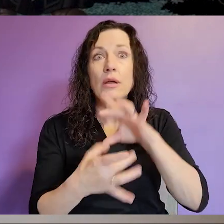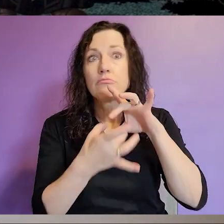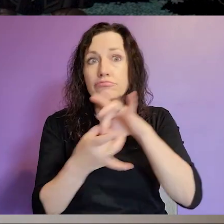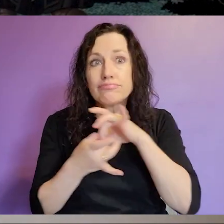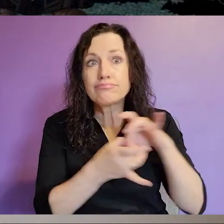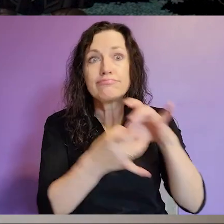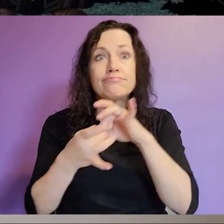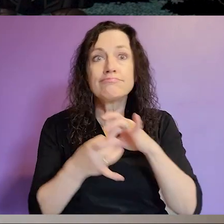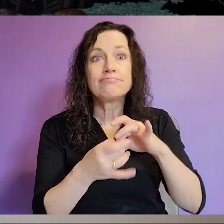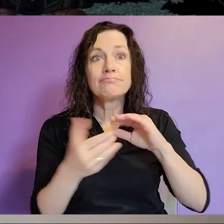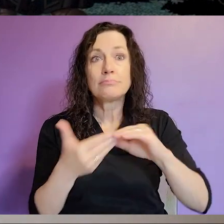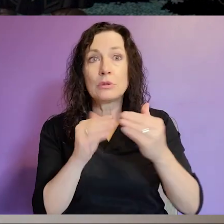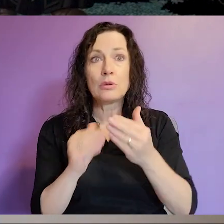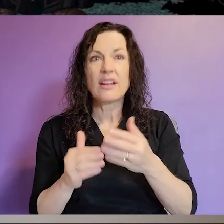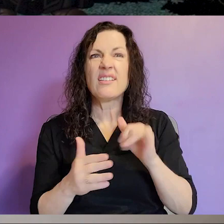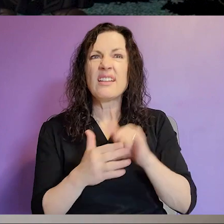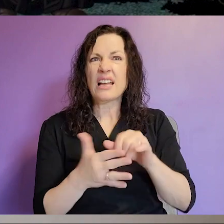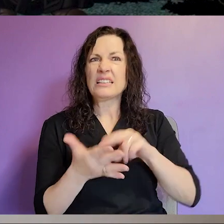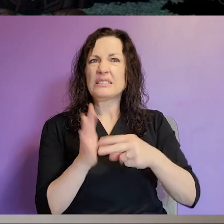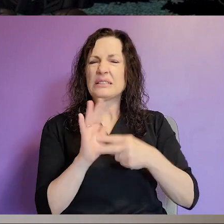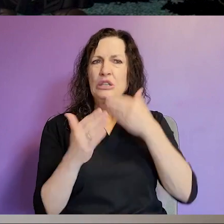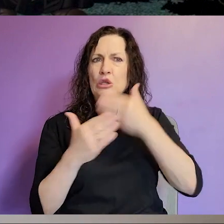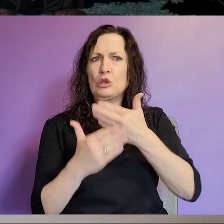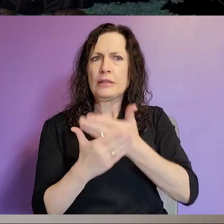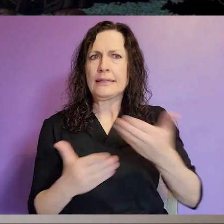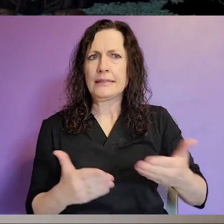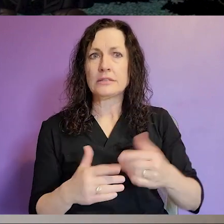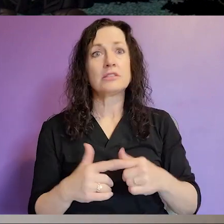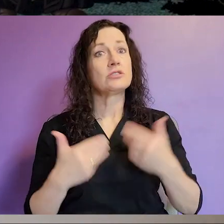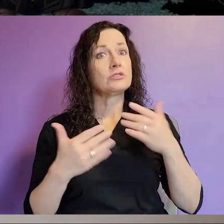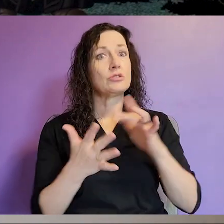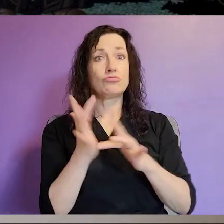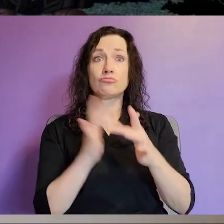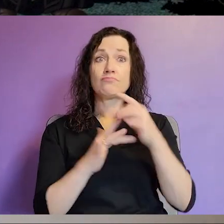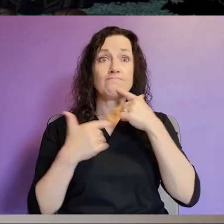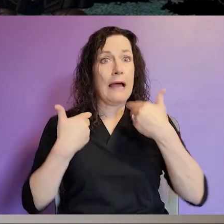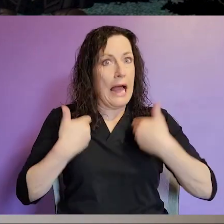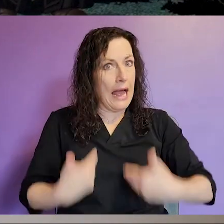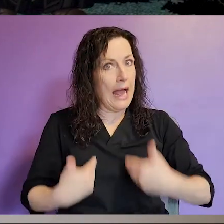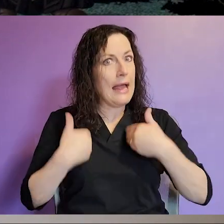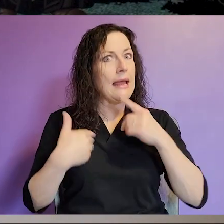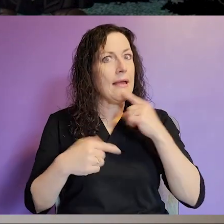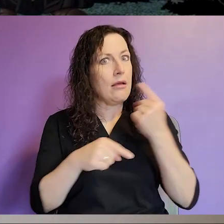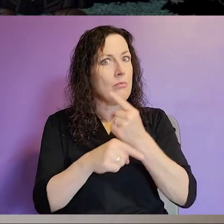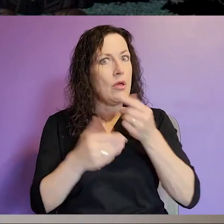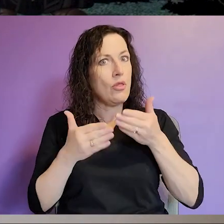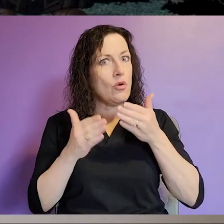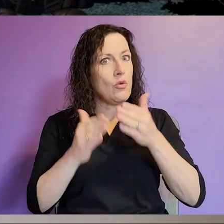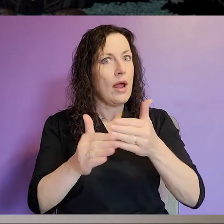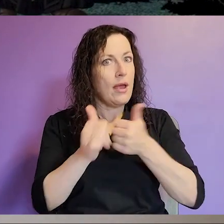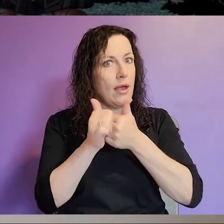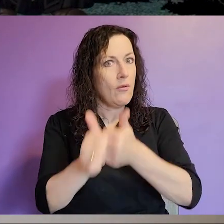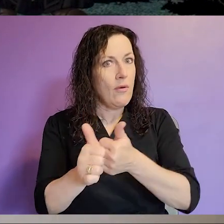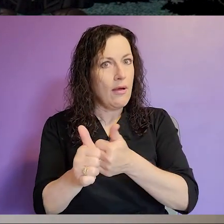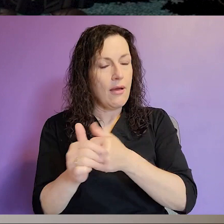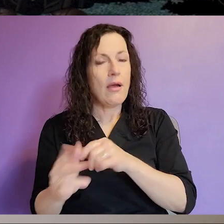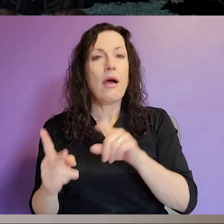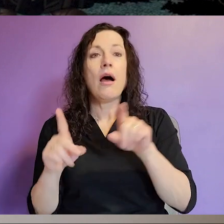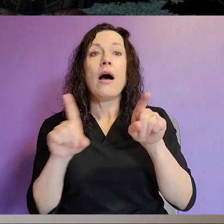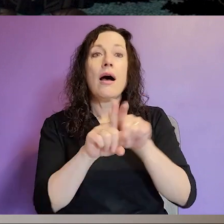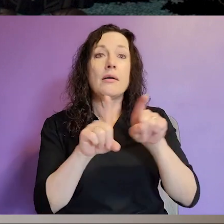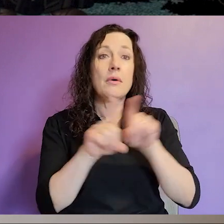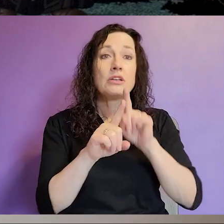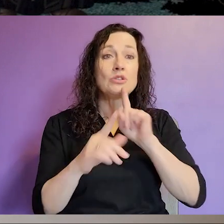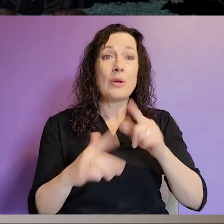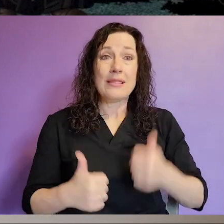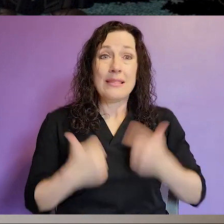in the community. And that's about the doing good thing. So I am the way, he says, and I